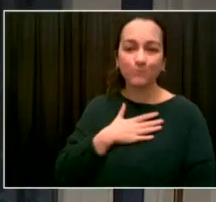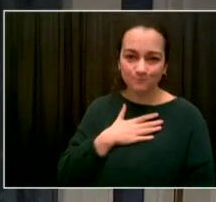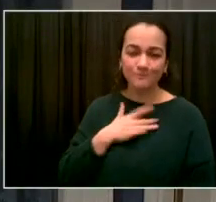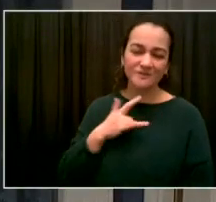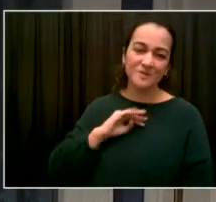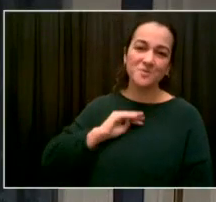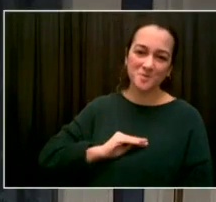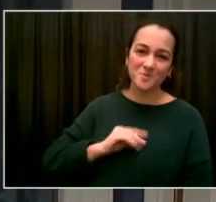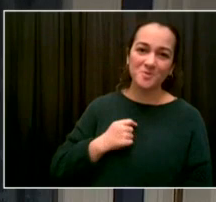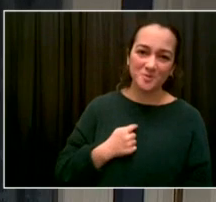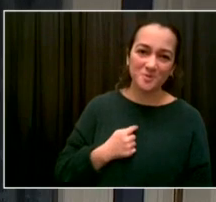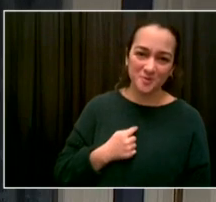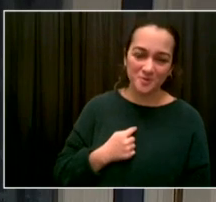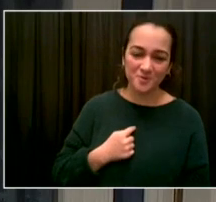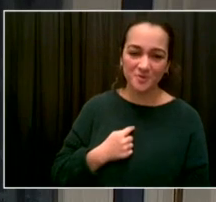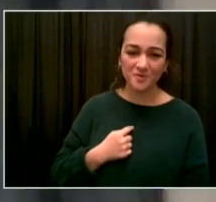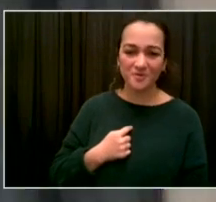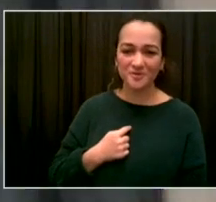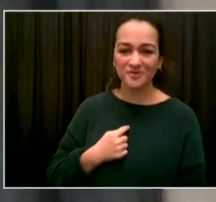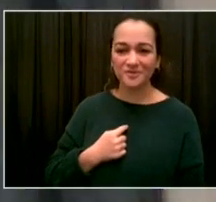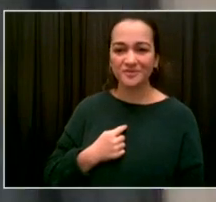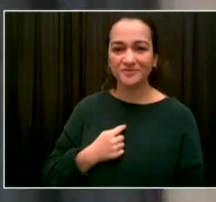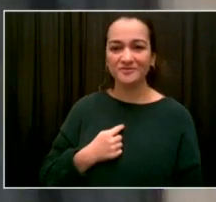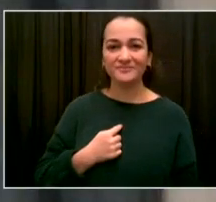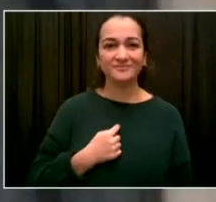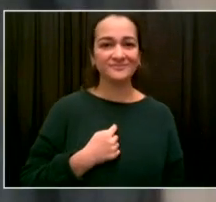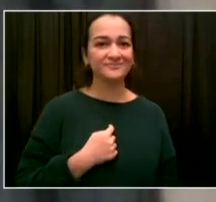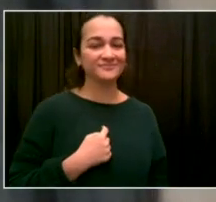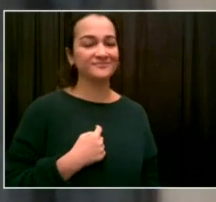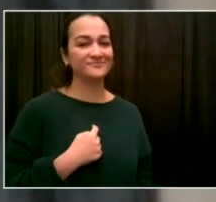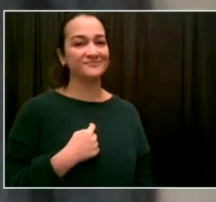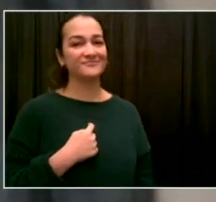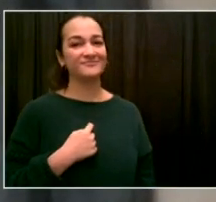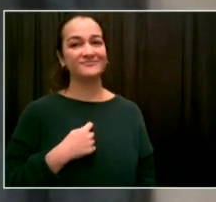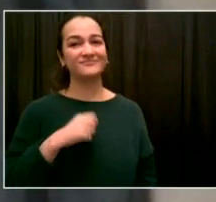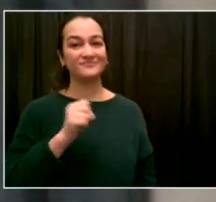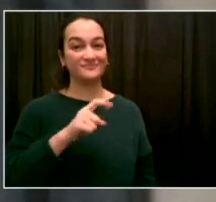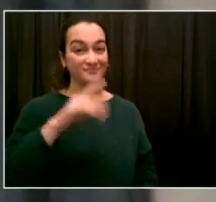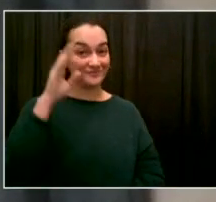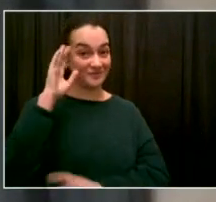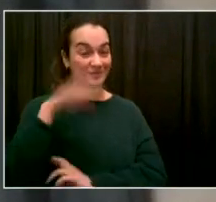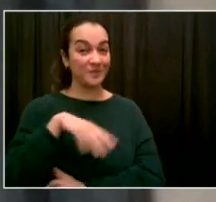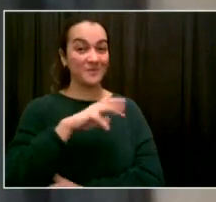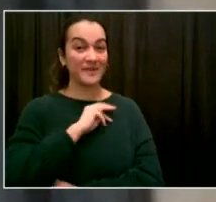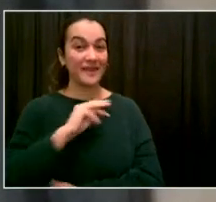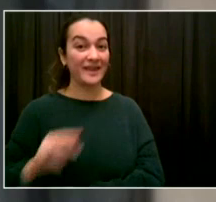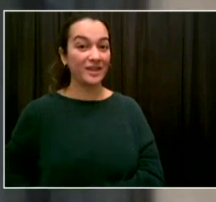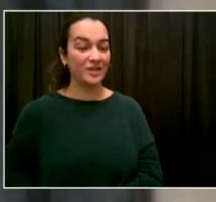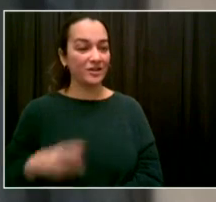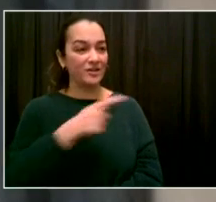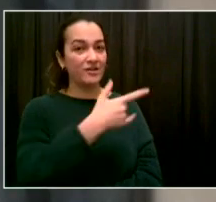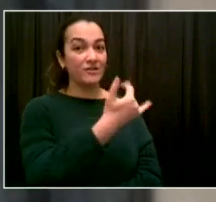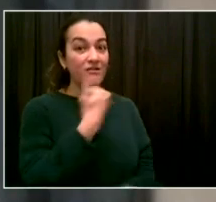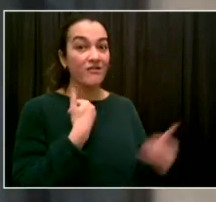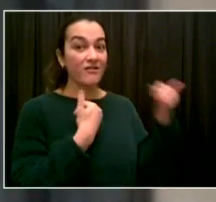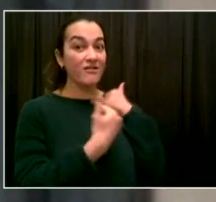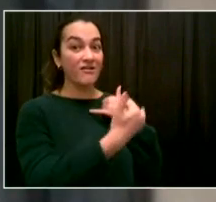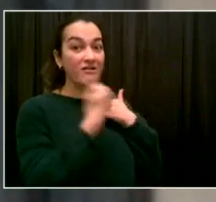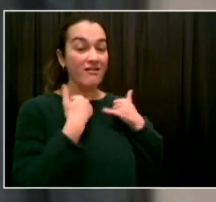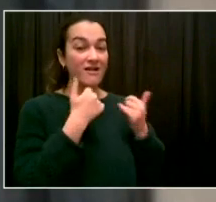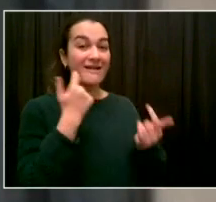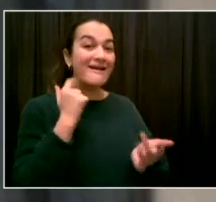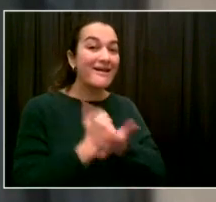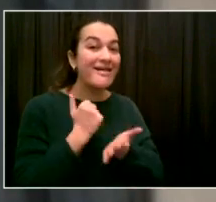you how often the mayor called with so many requests, each one of them thought out, each one of them smart, each one of them careful.